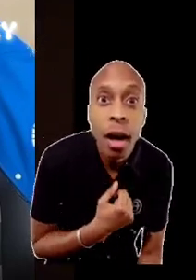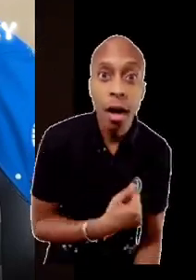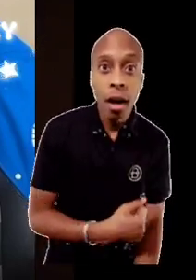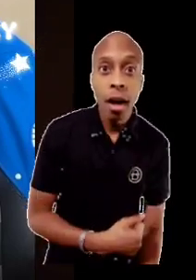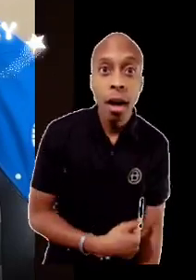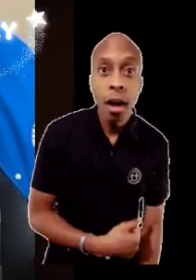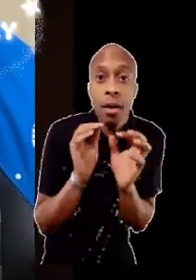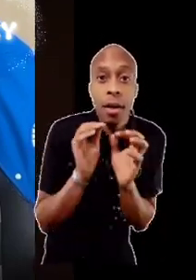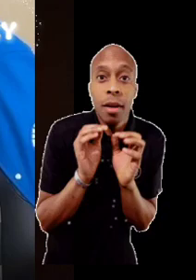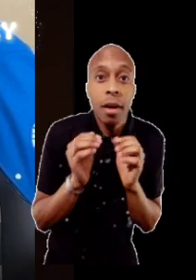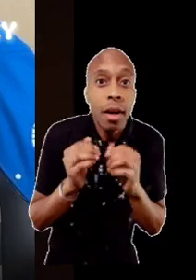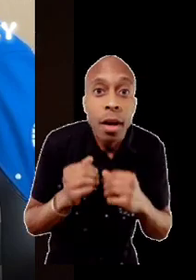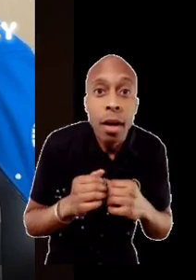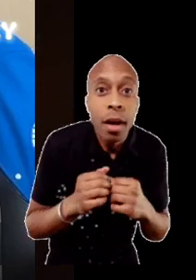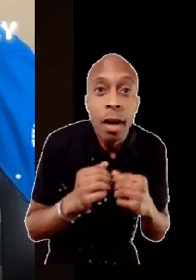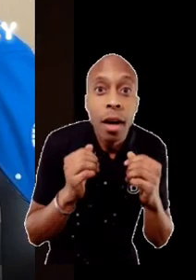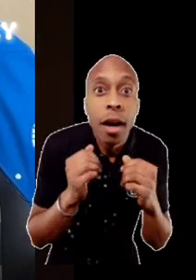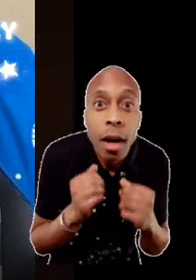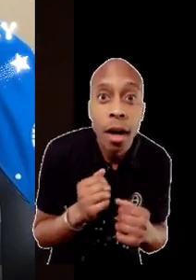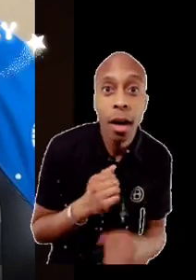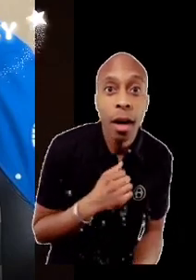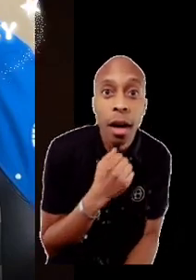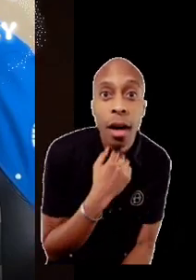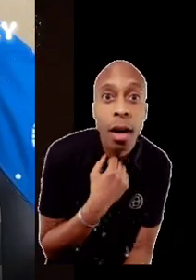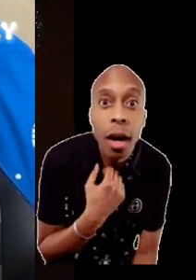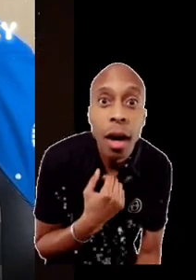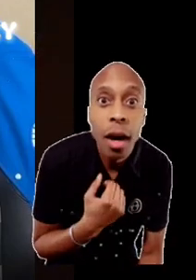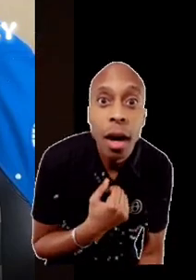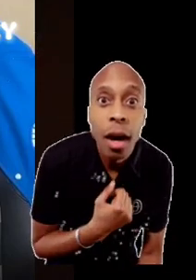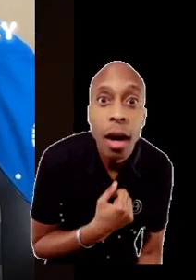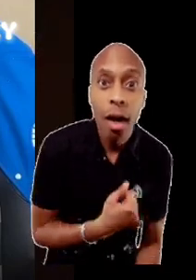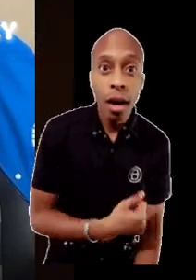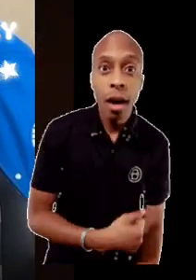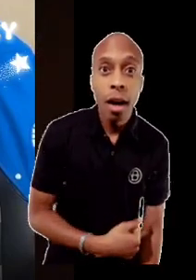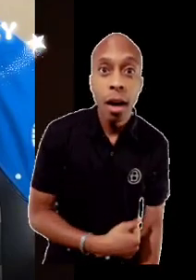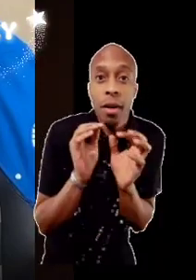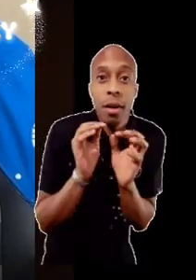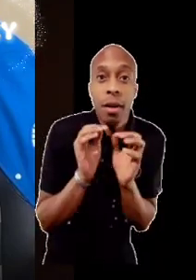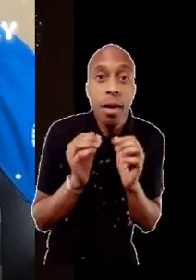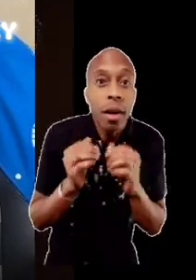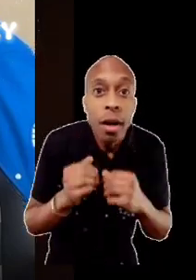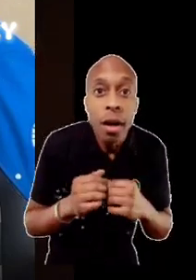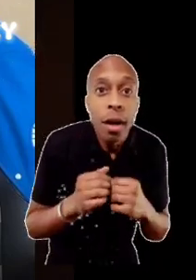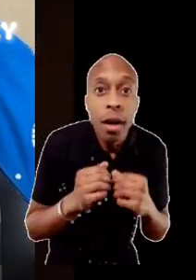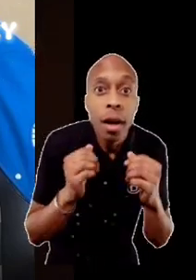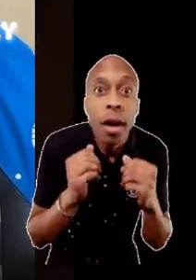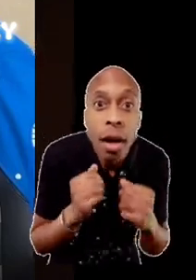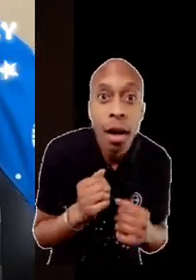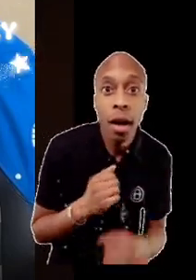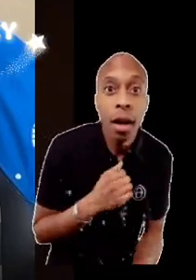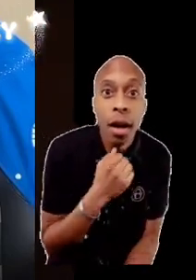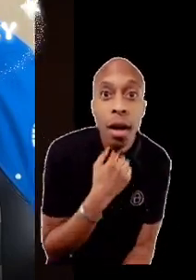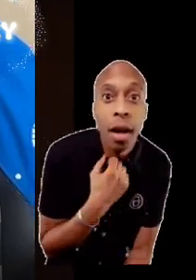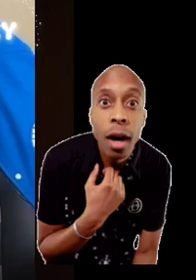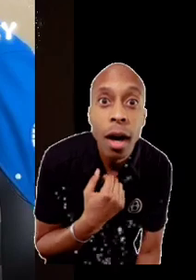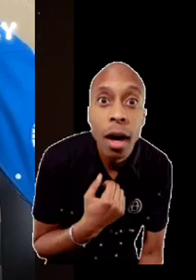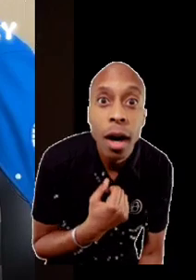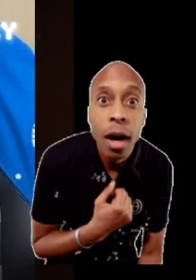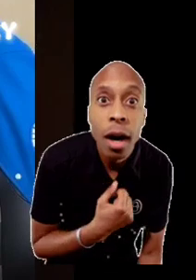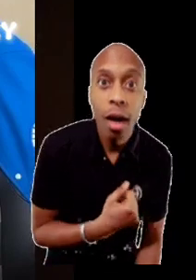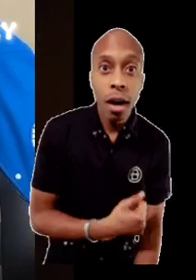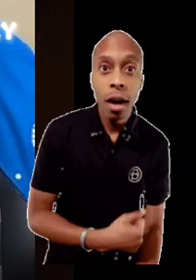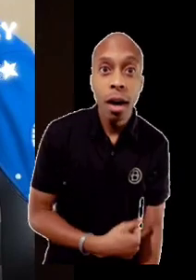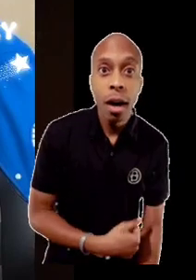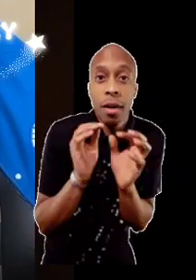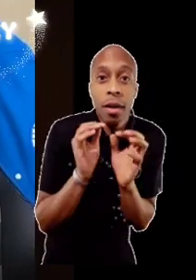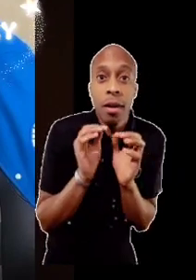when it suits and fit. Oh my God, why? I'm serious. I know I'm gonna